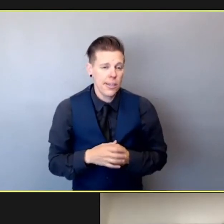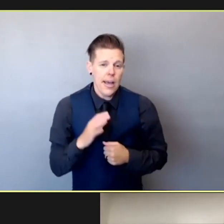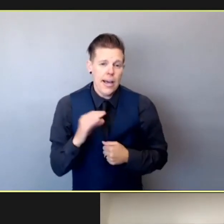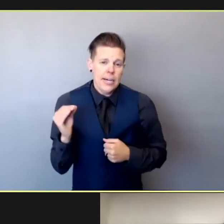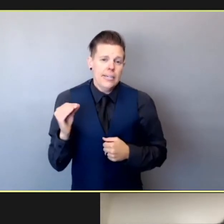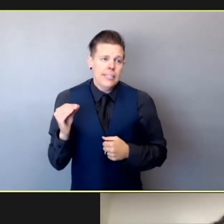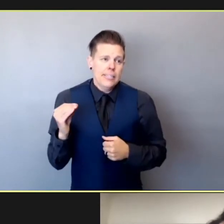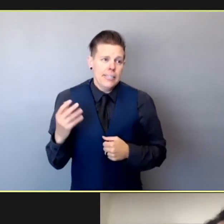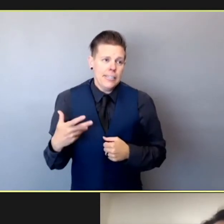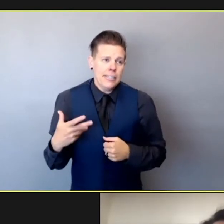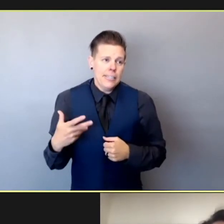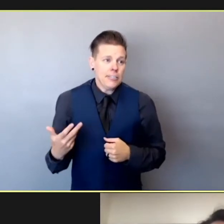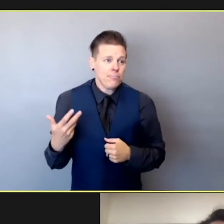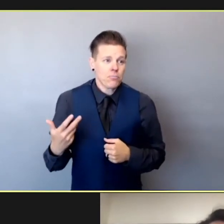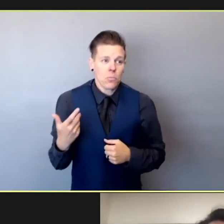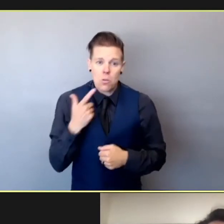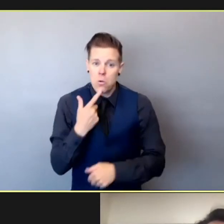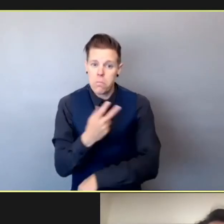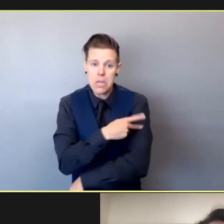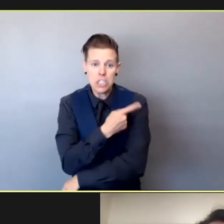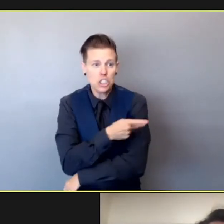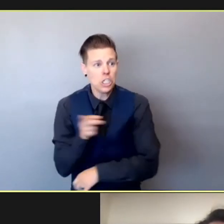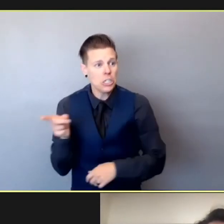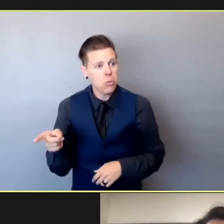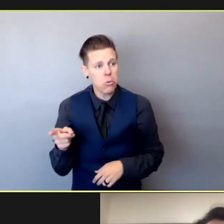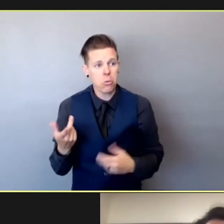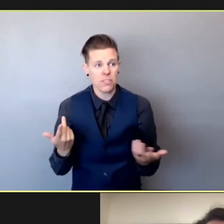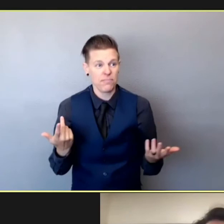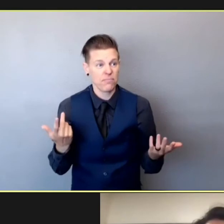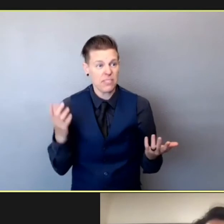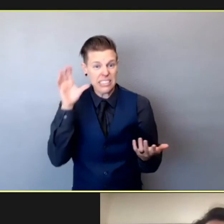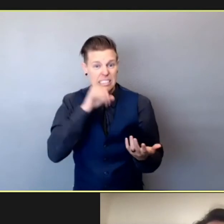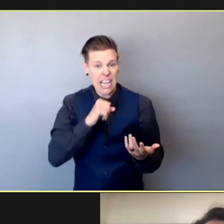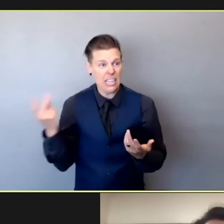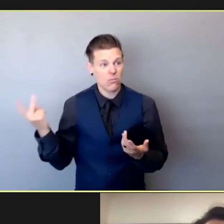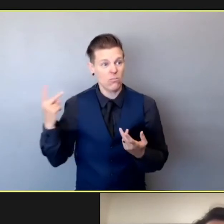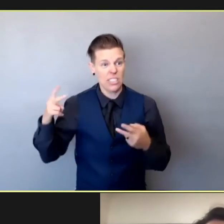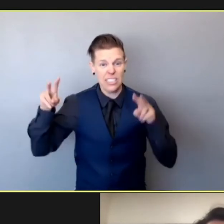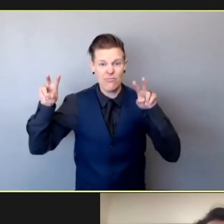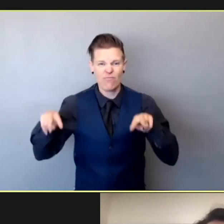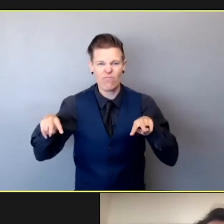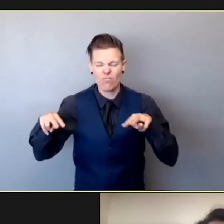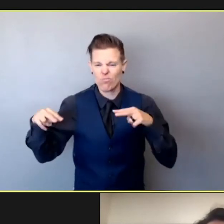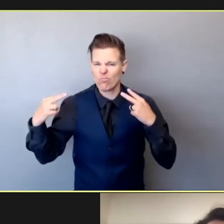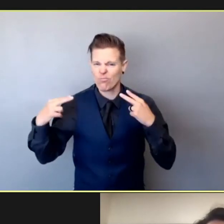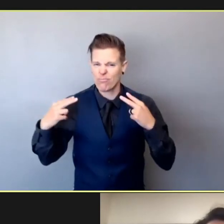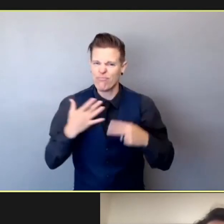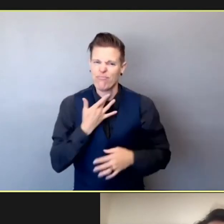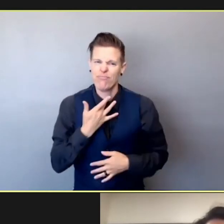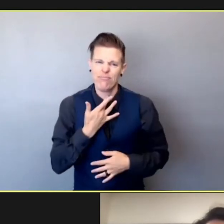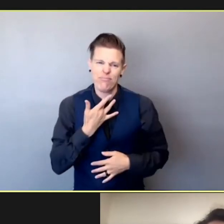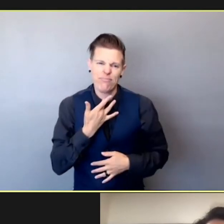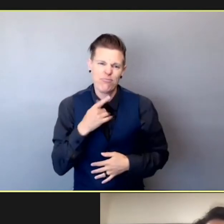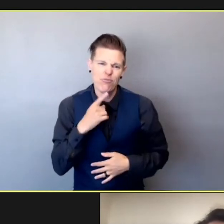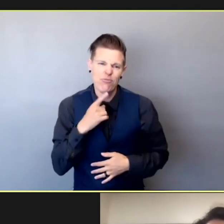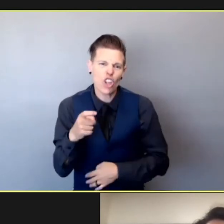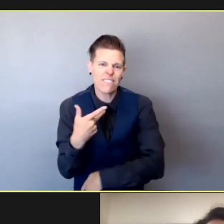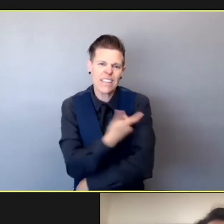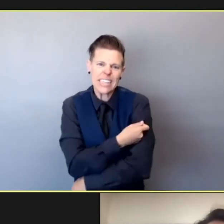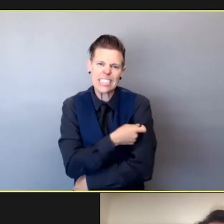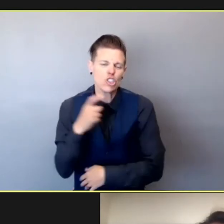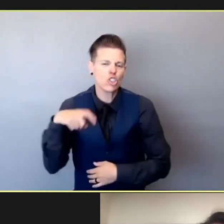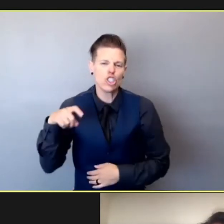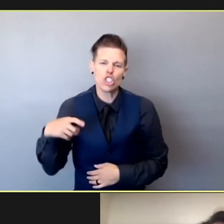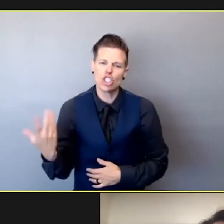said, boy, I guess we really should have gotten the vaccine, shouldn't we? And then